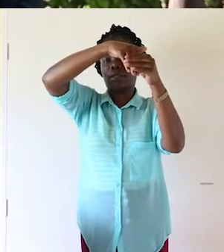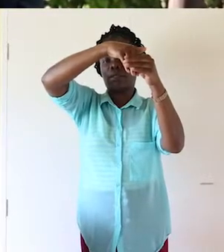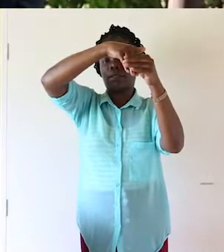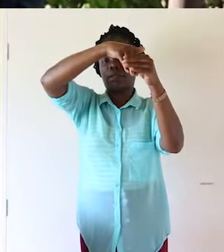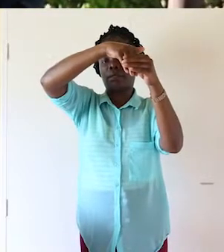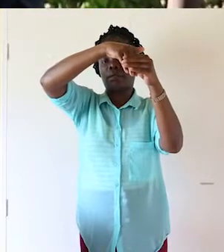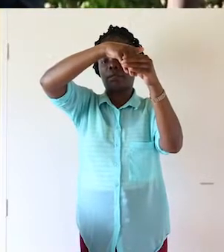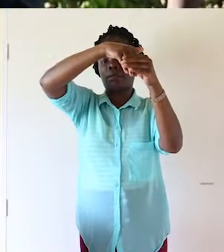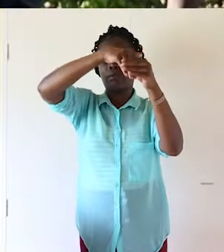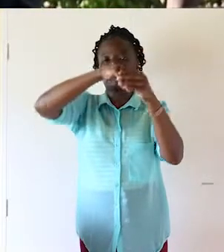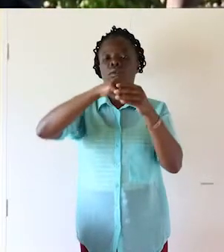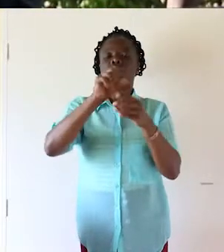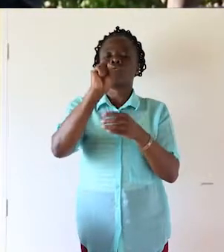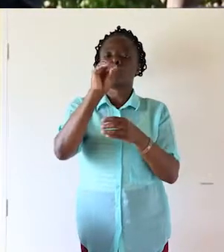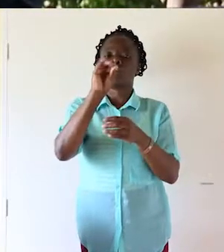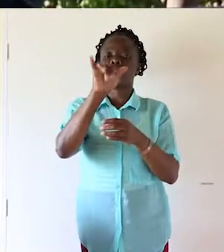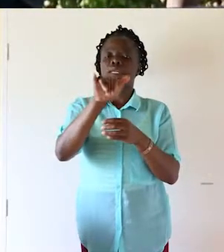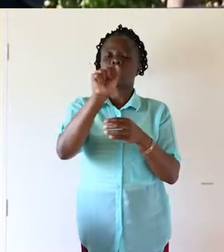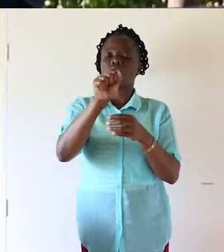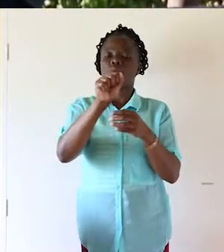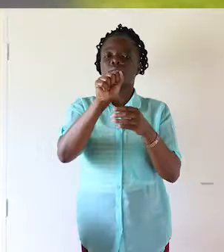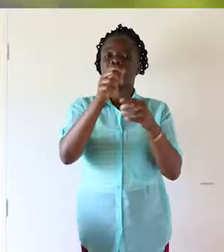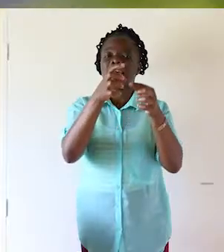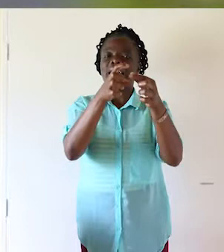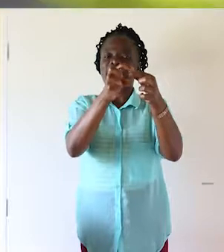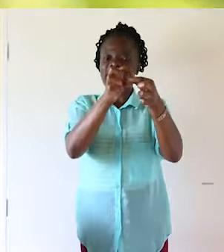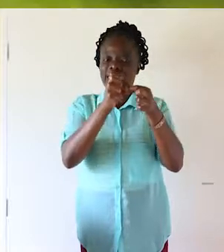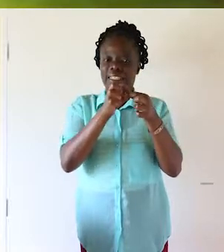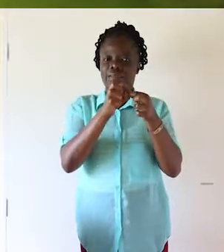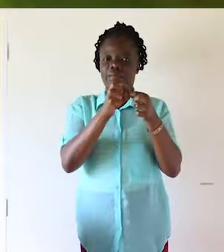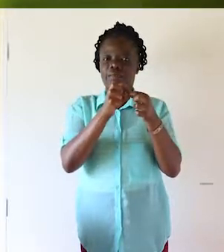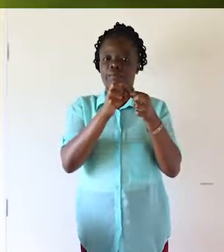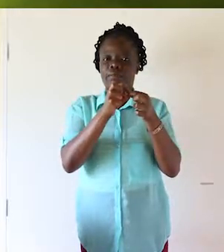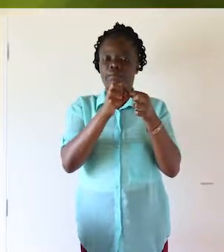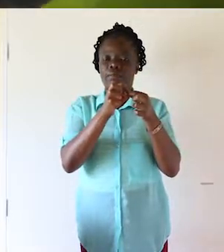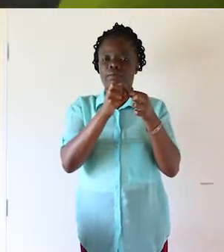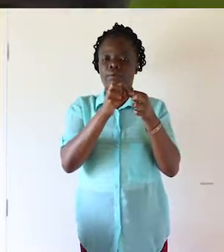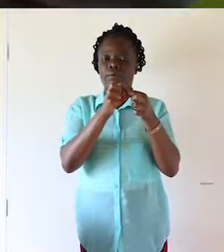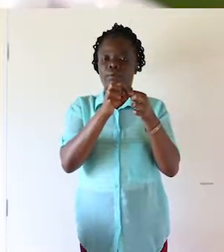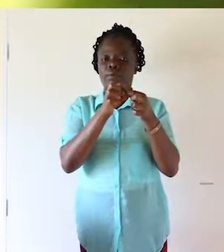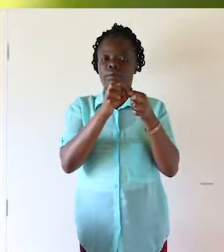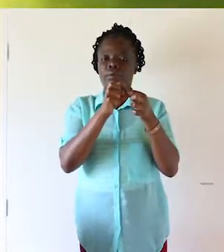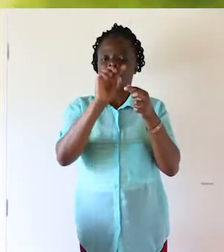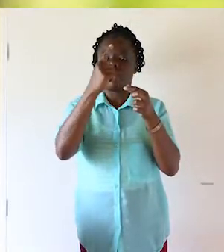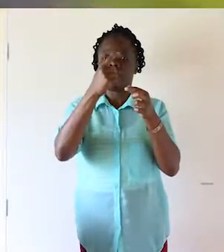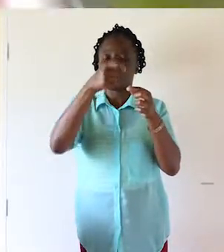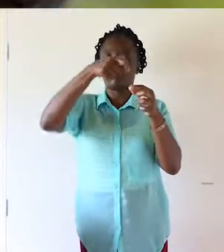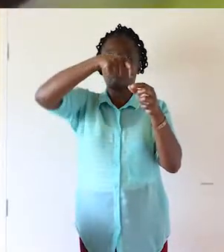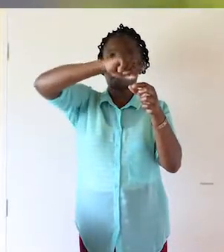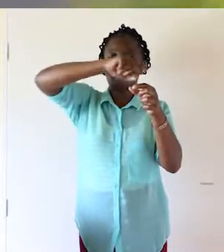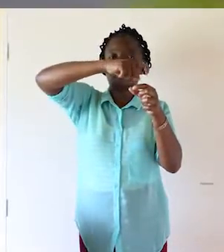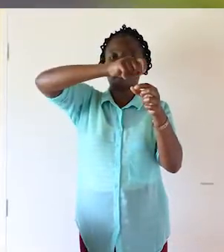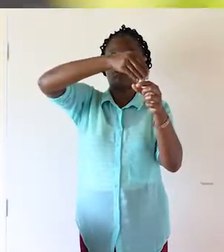there and weld so that it will receive the bolt. So first, we put the nut